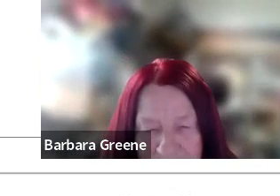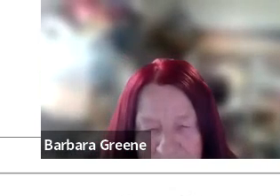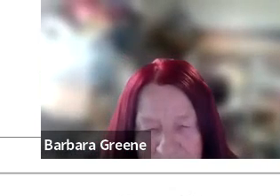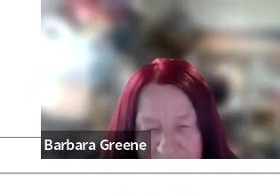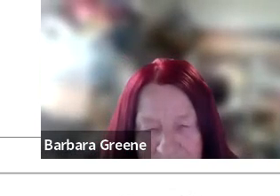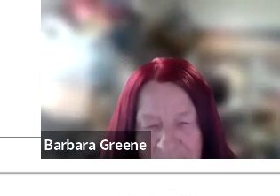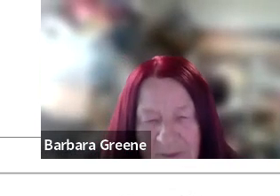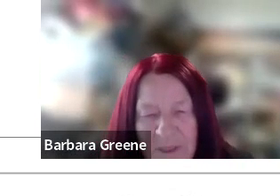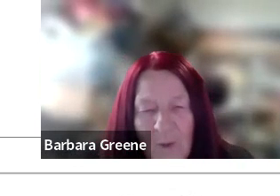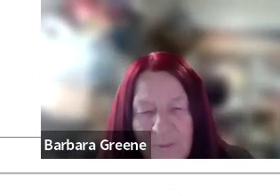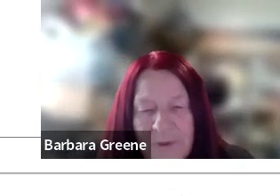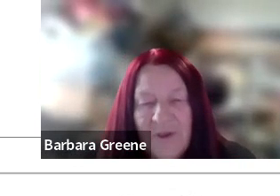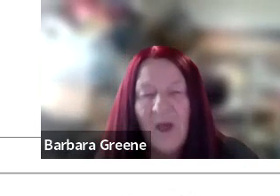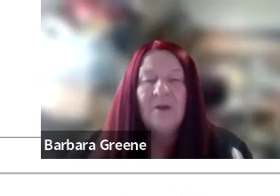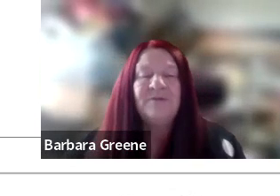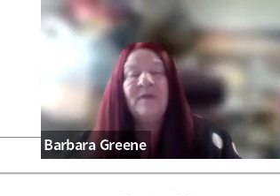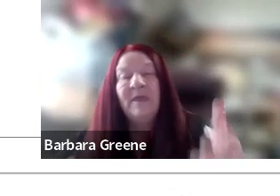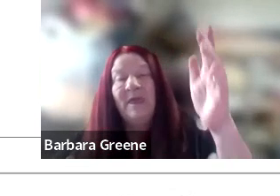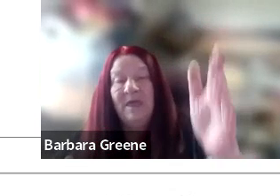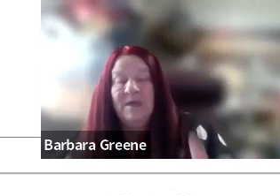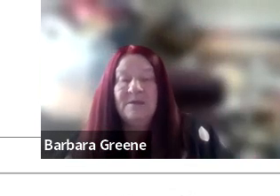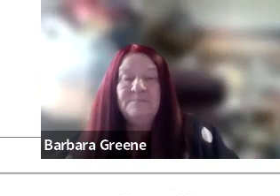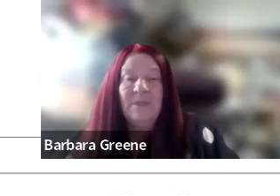November down here, I think. No, it went to August.